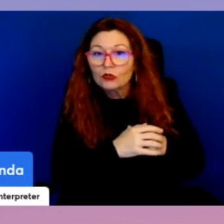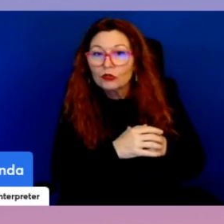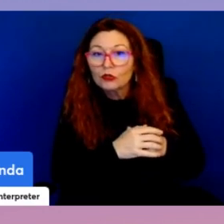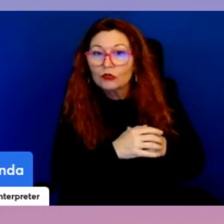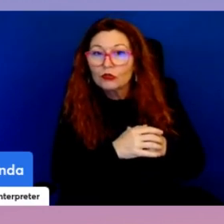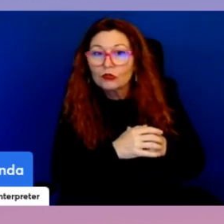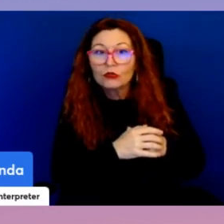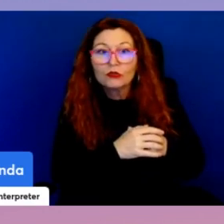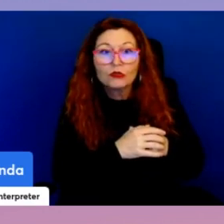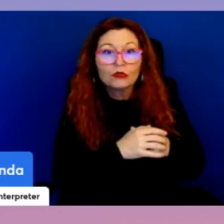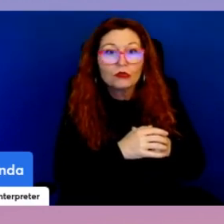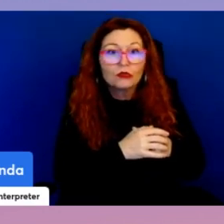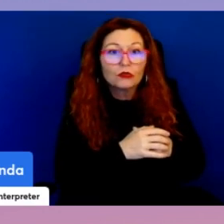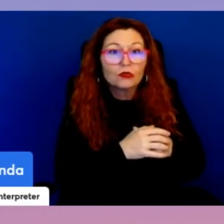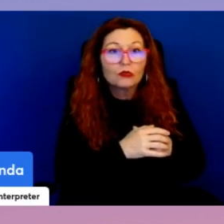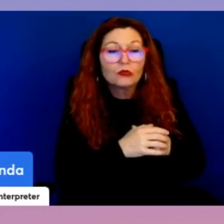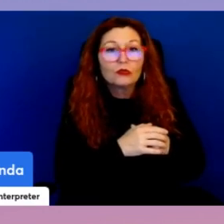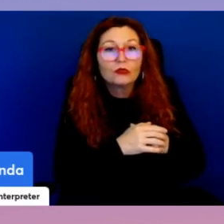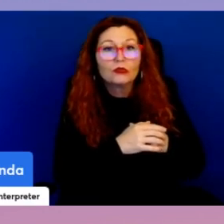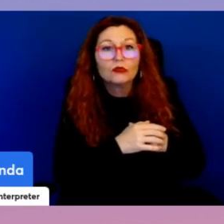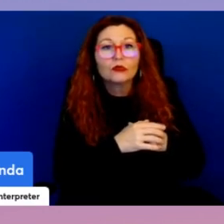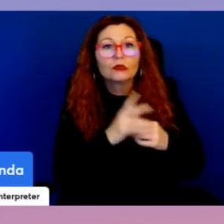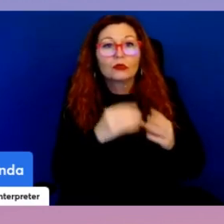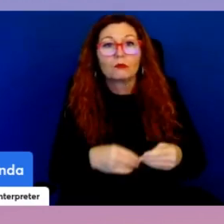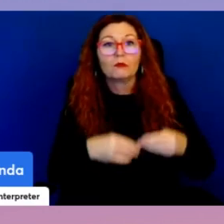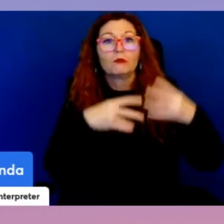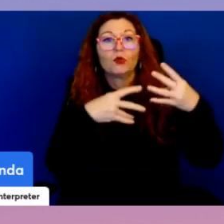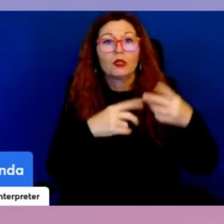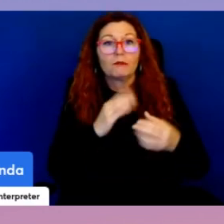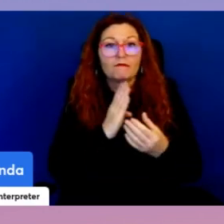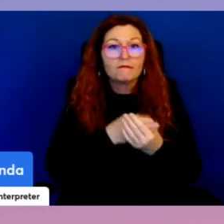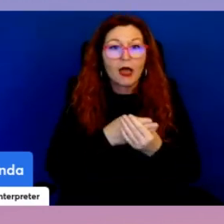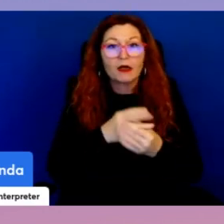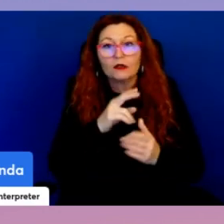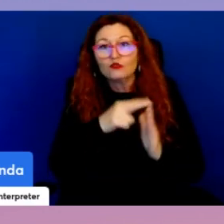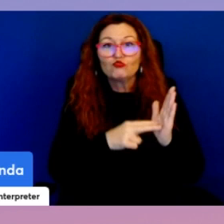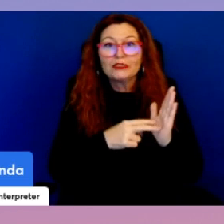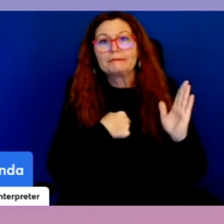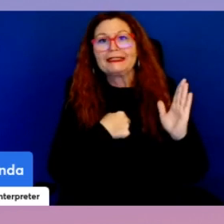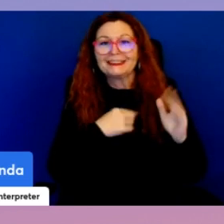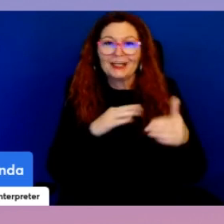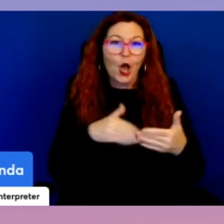go ahead and pull up my README file, which I have all my notes here.